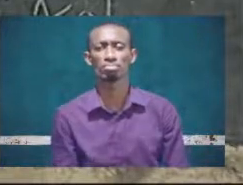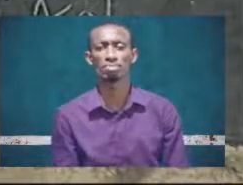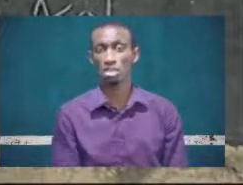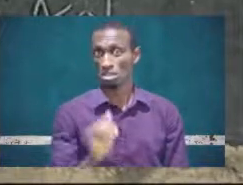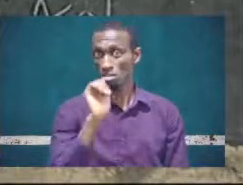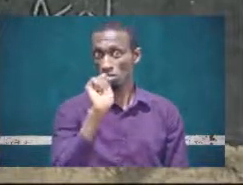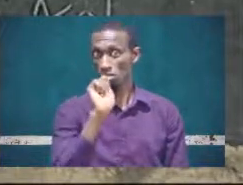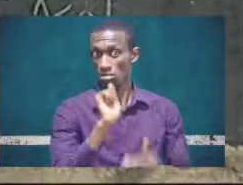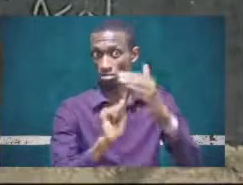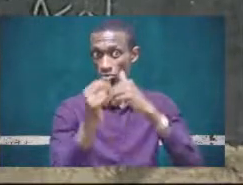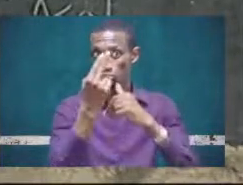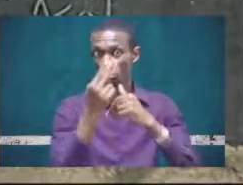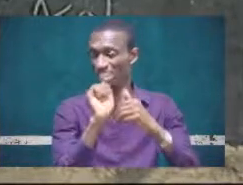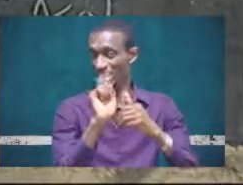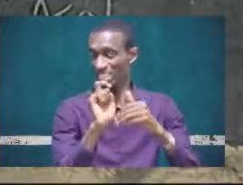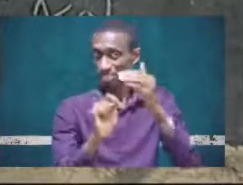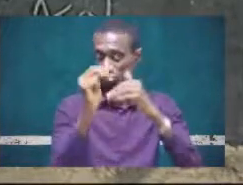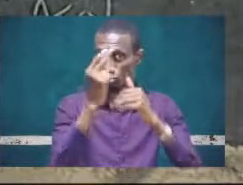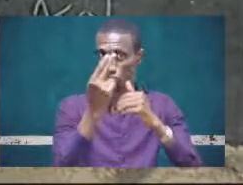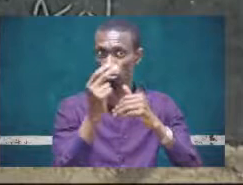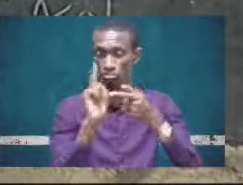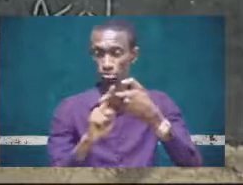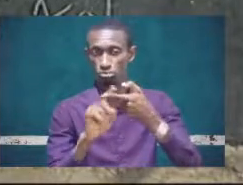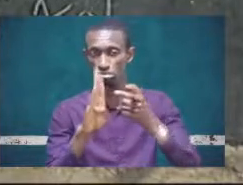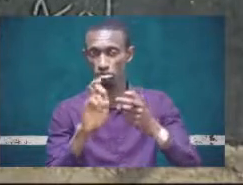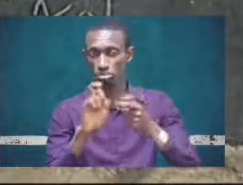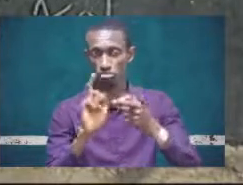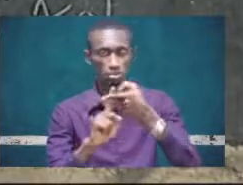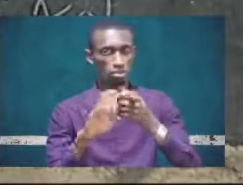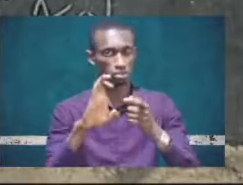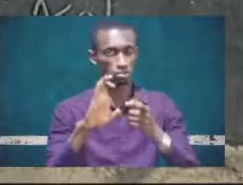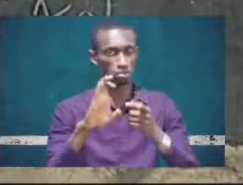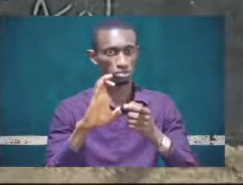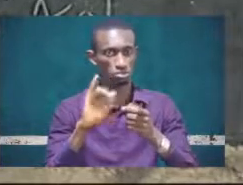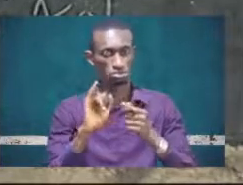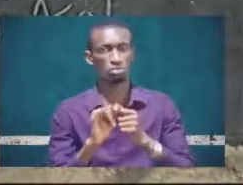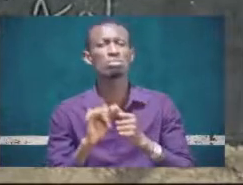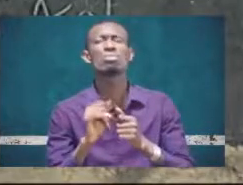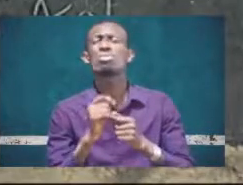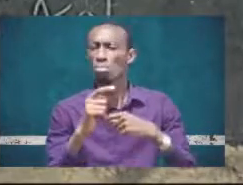Ax squared plus bx plus c is always